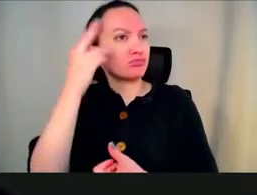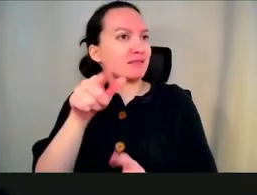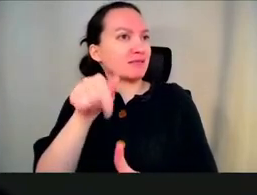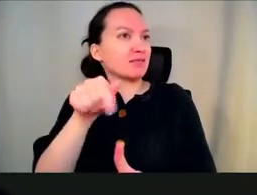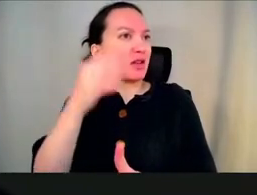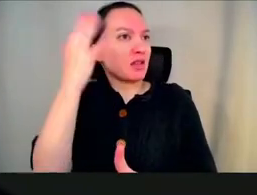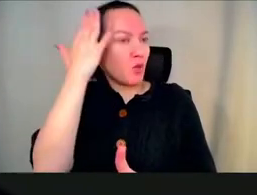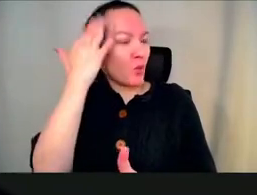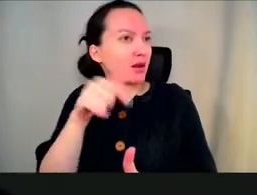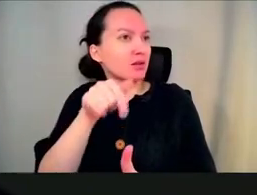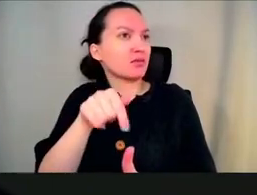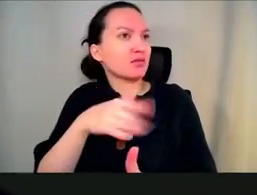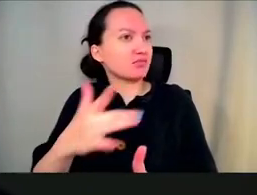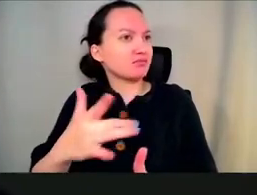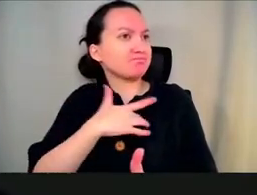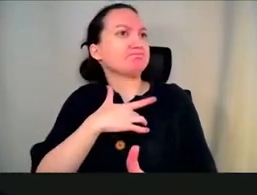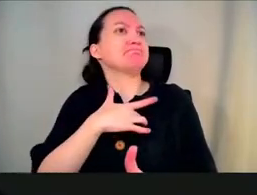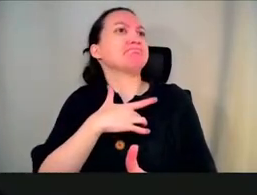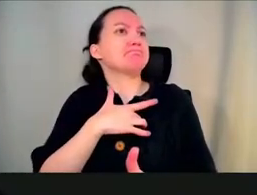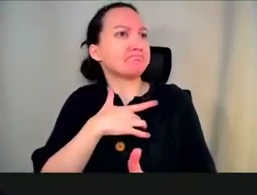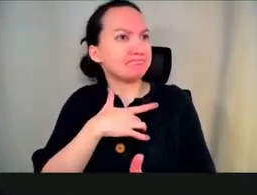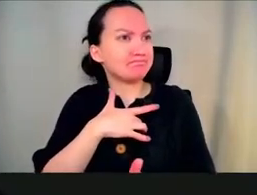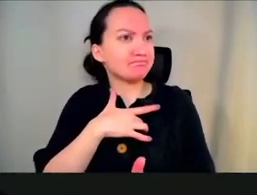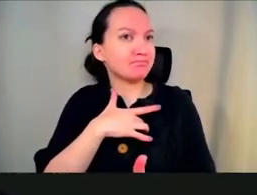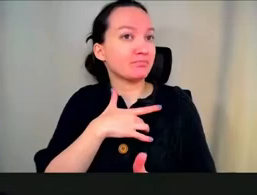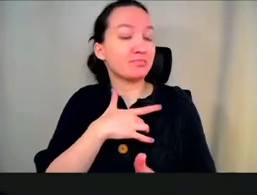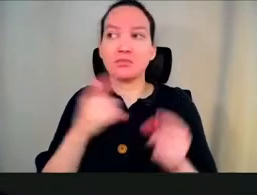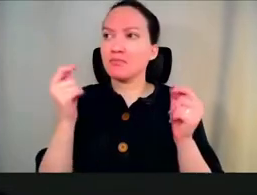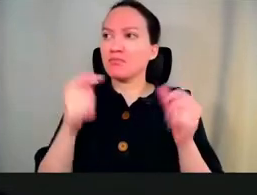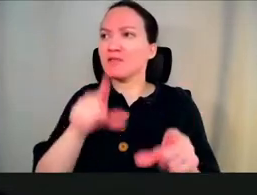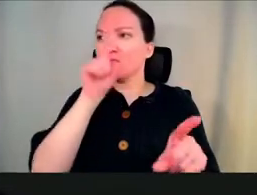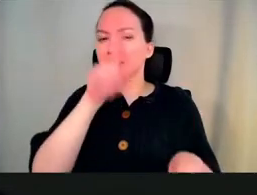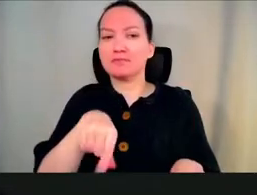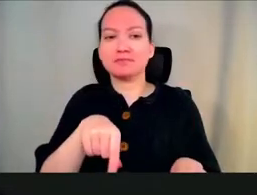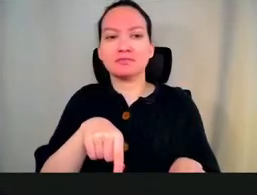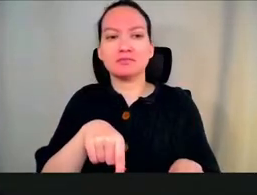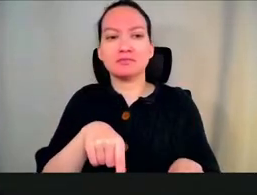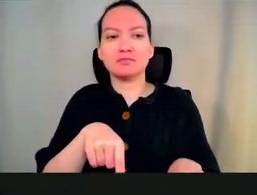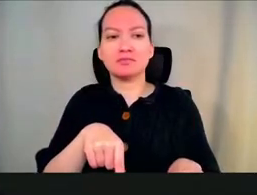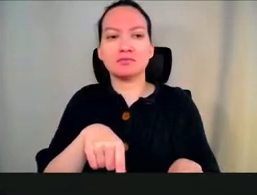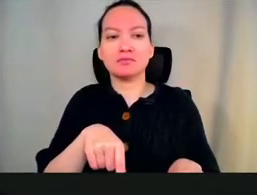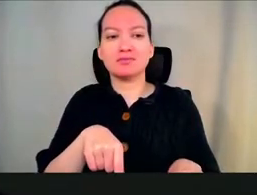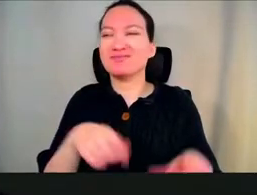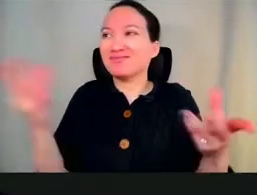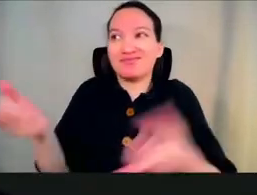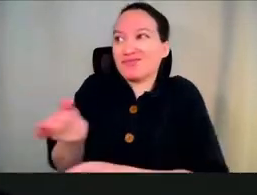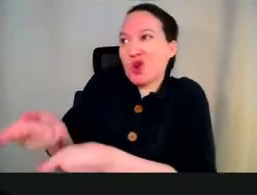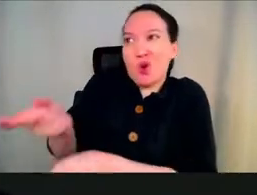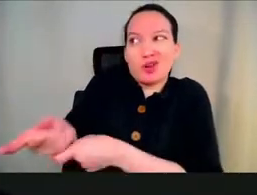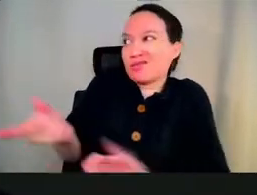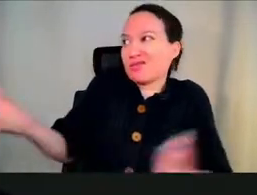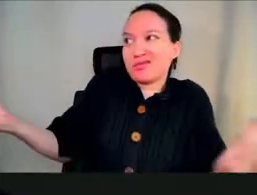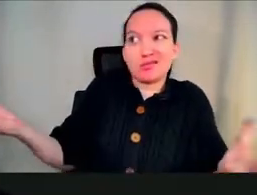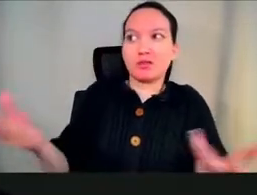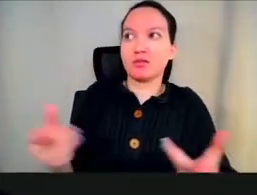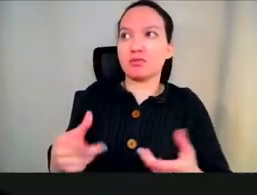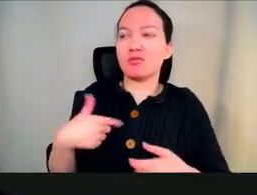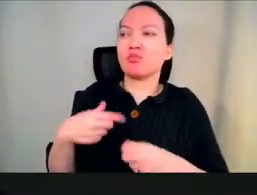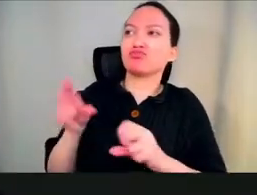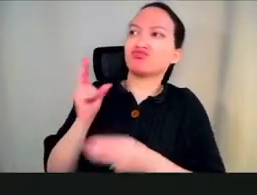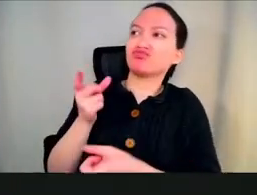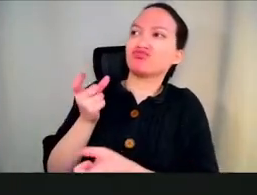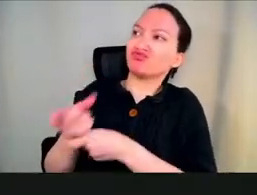why, because it hurt. And my immediate response out of my mouth was, I was just a joke, dude. I was